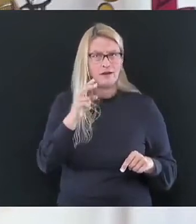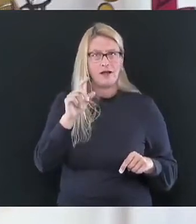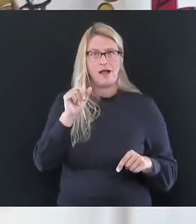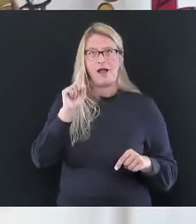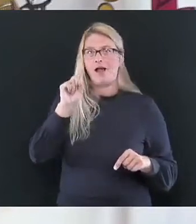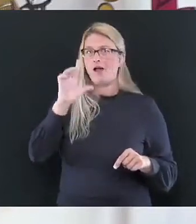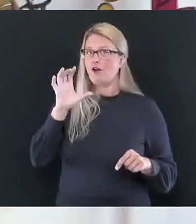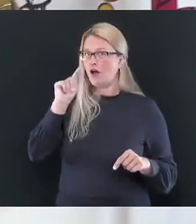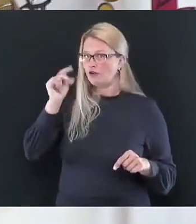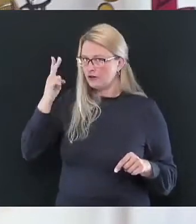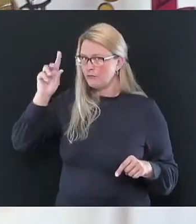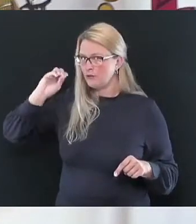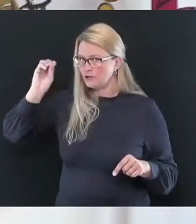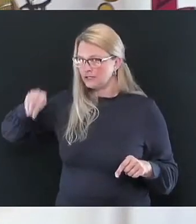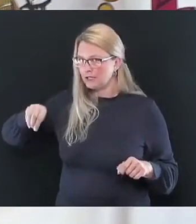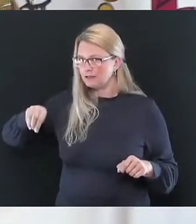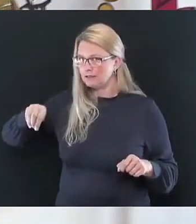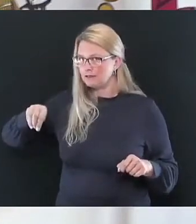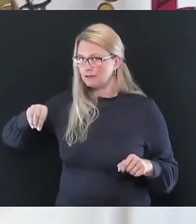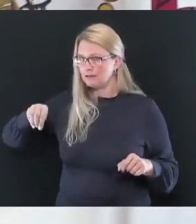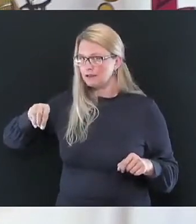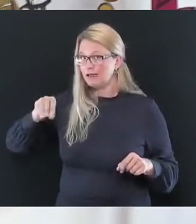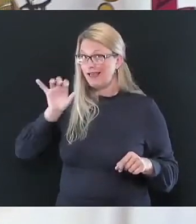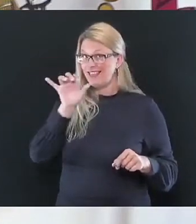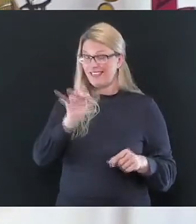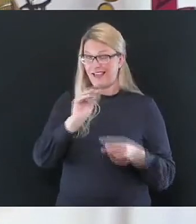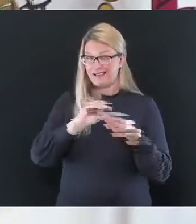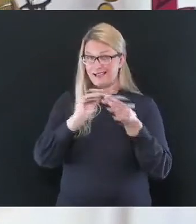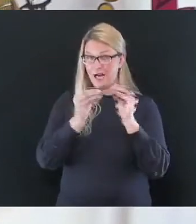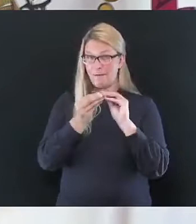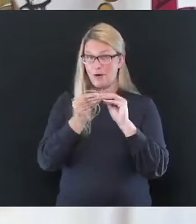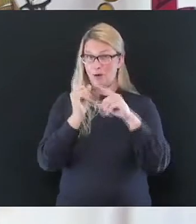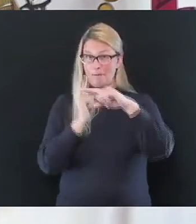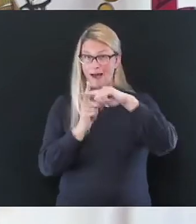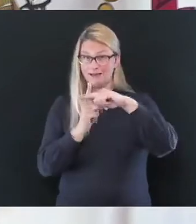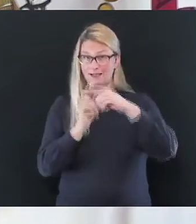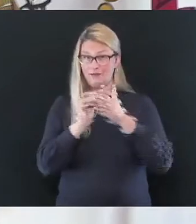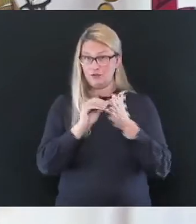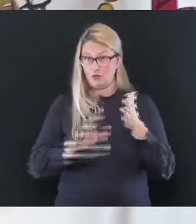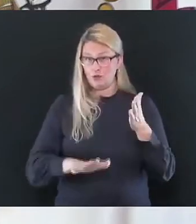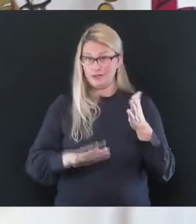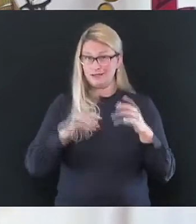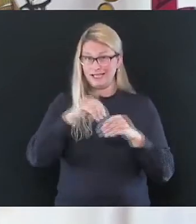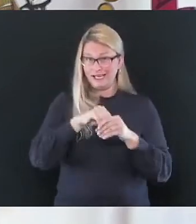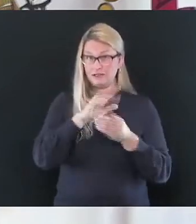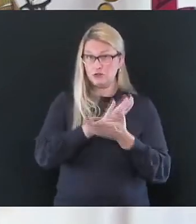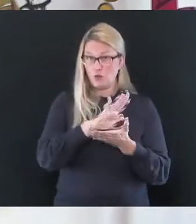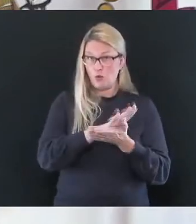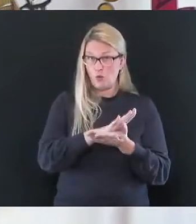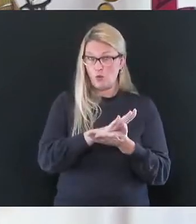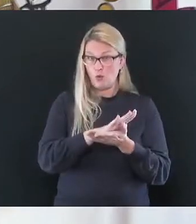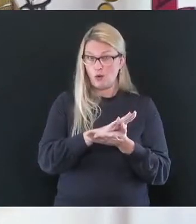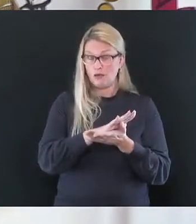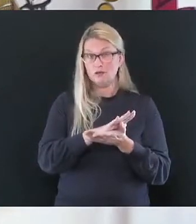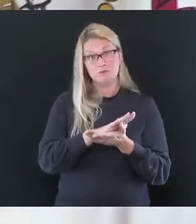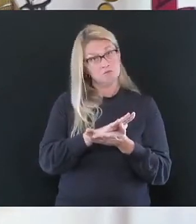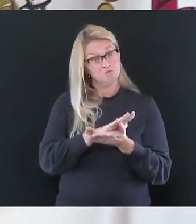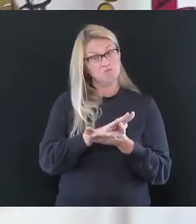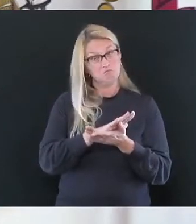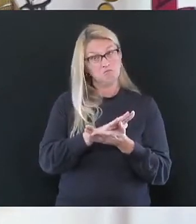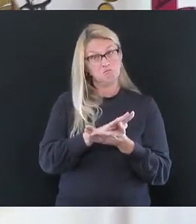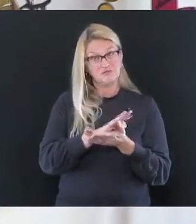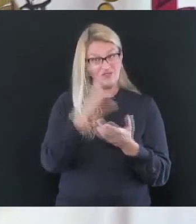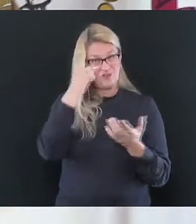0.25% is the number of positive kids that we have in our school system, really and